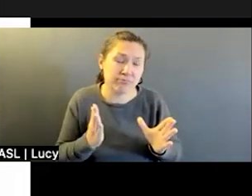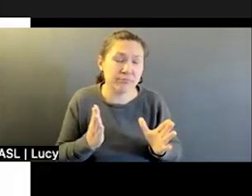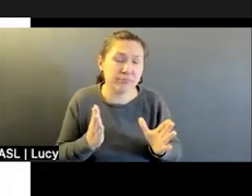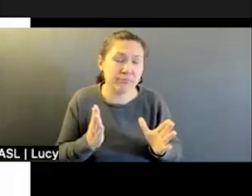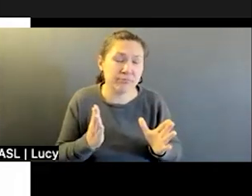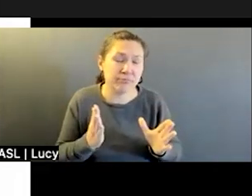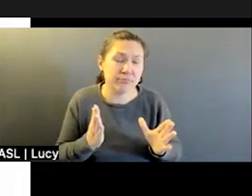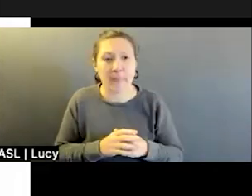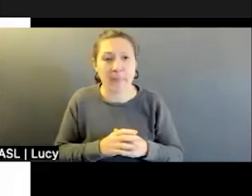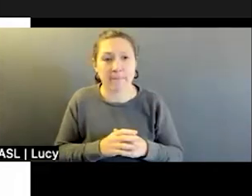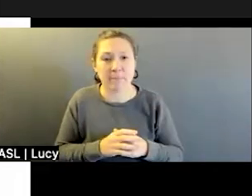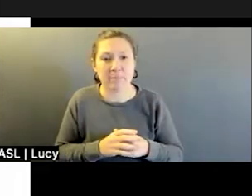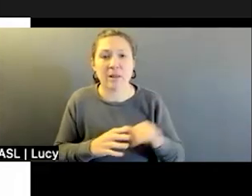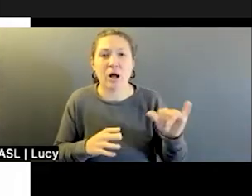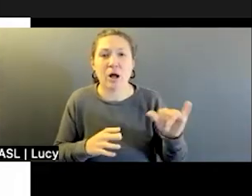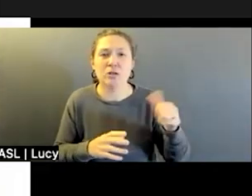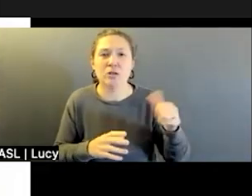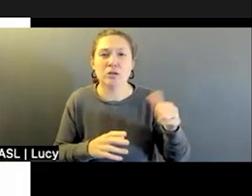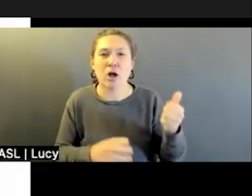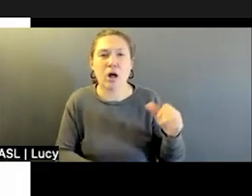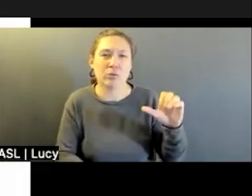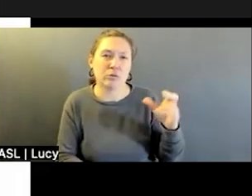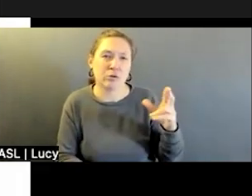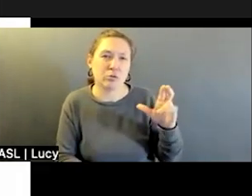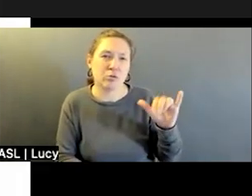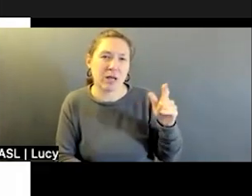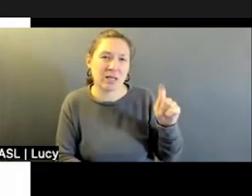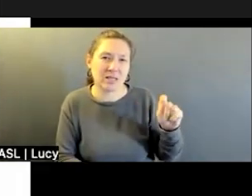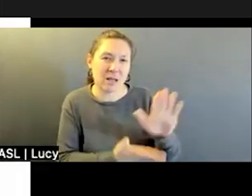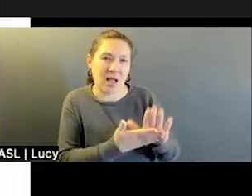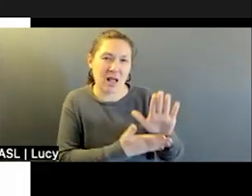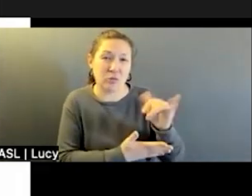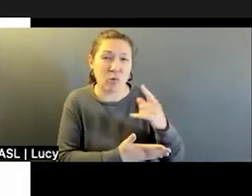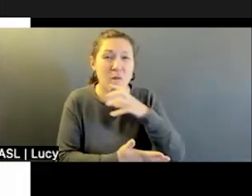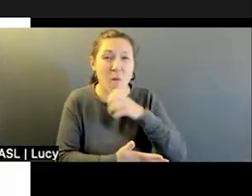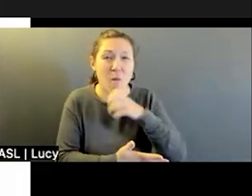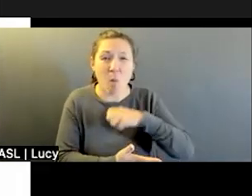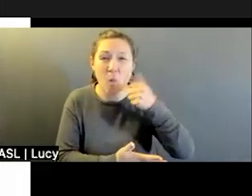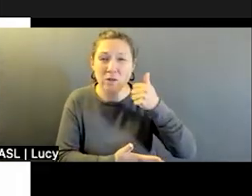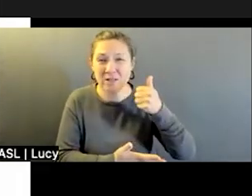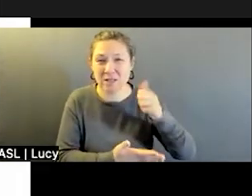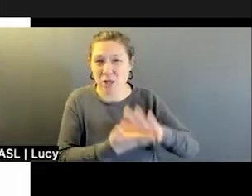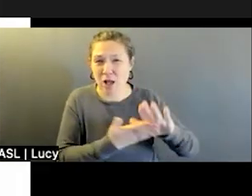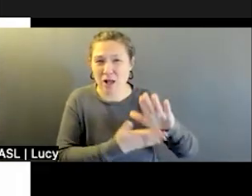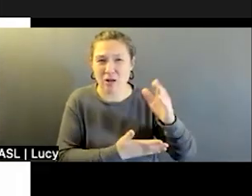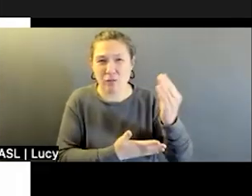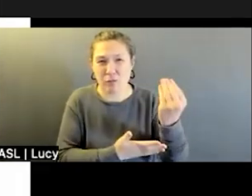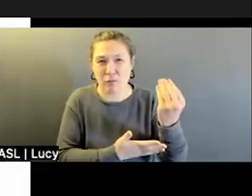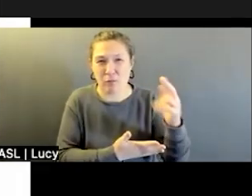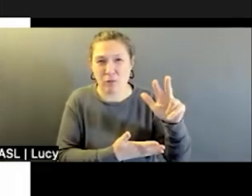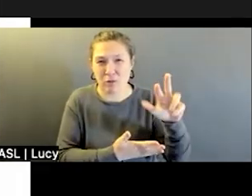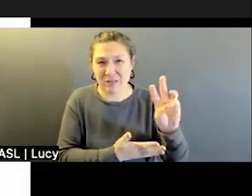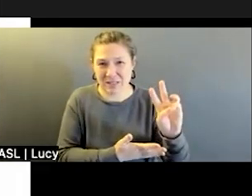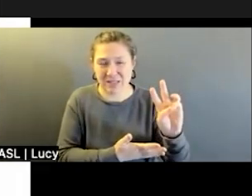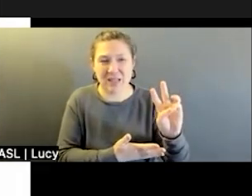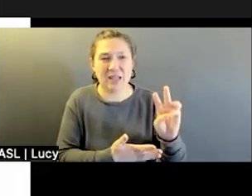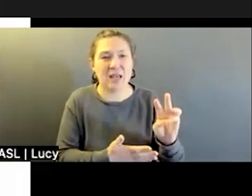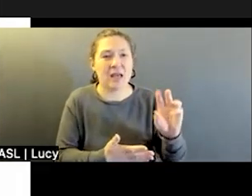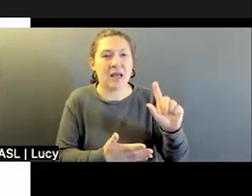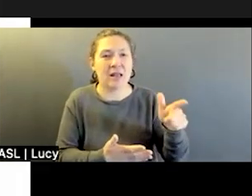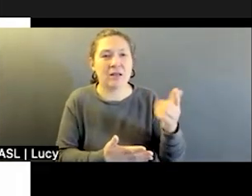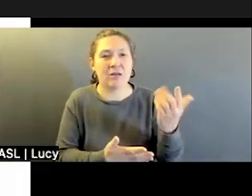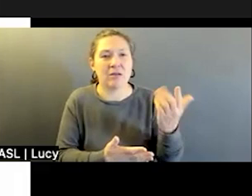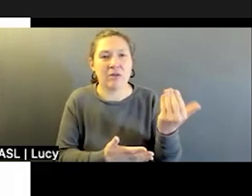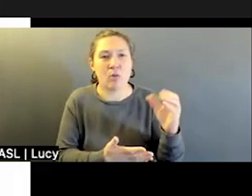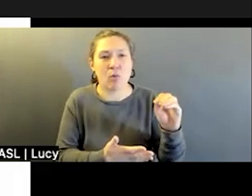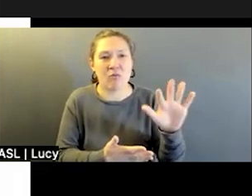Christ College, one of the oldest colleges, founded in 1436 and renamed this way in 1505, a beautiful Gothic